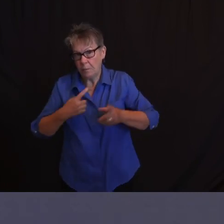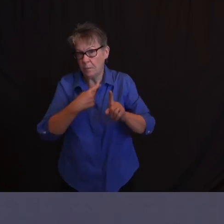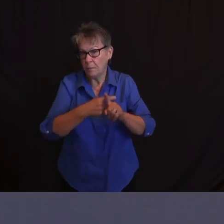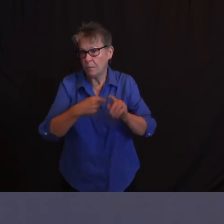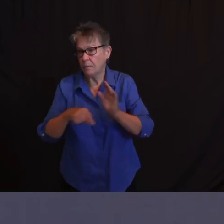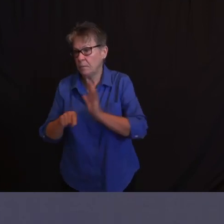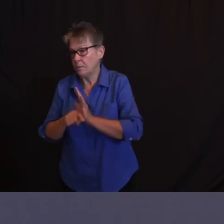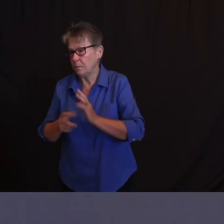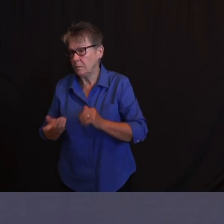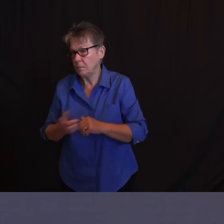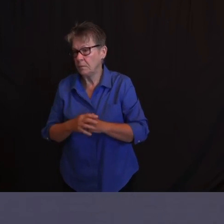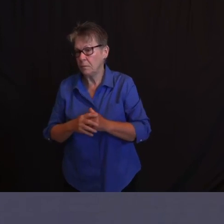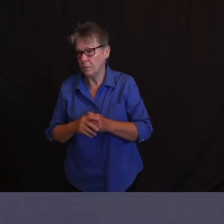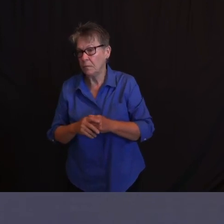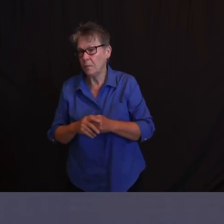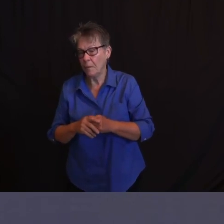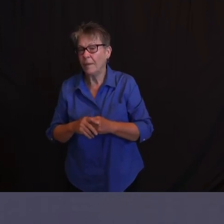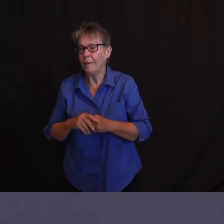leadership.